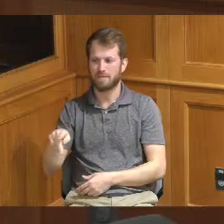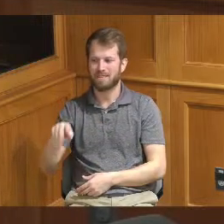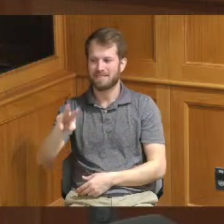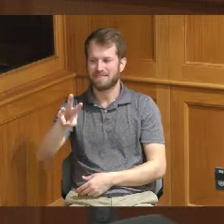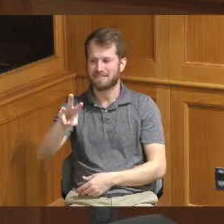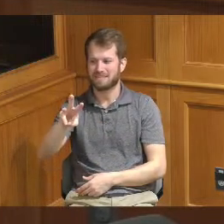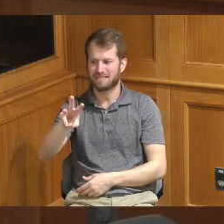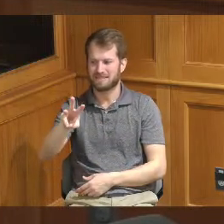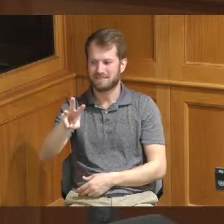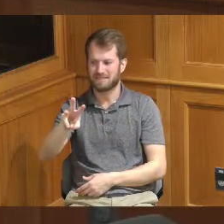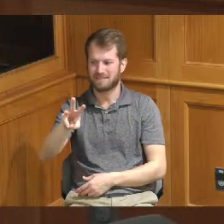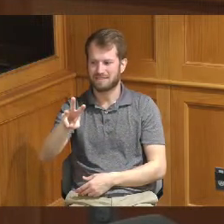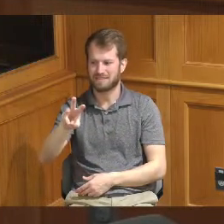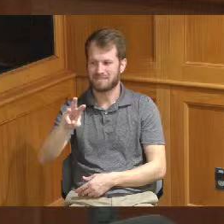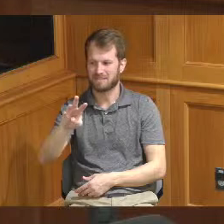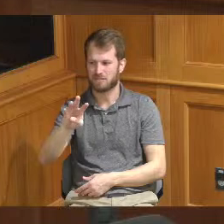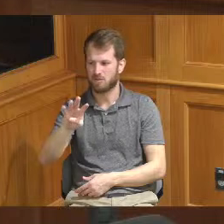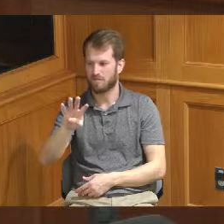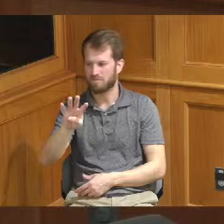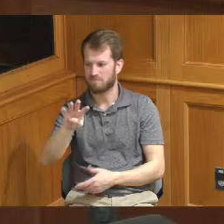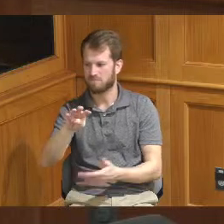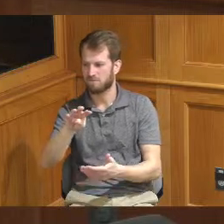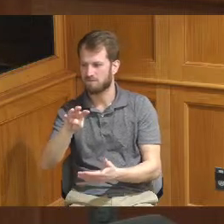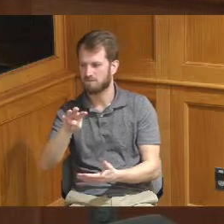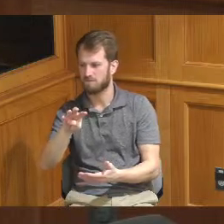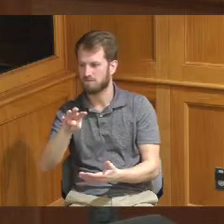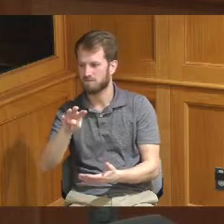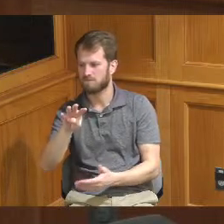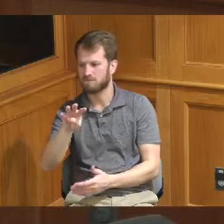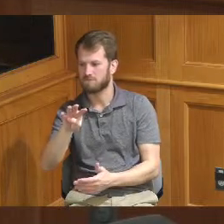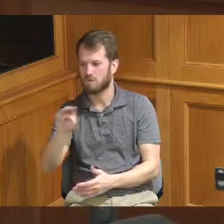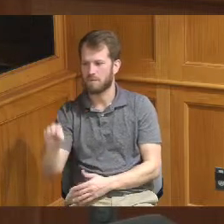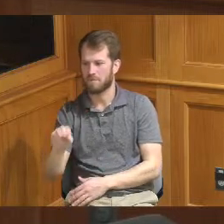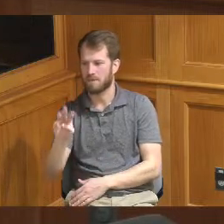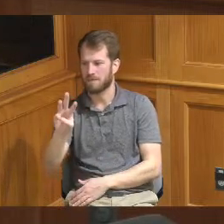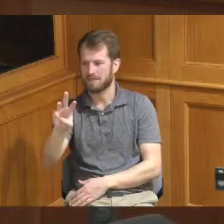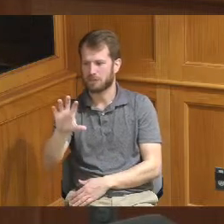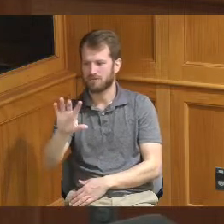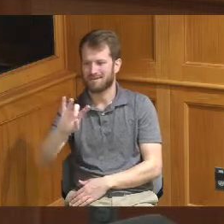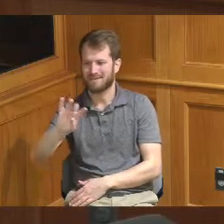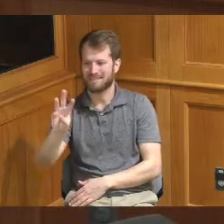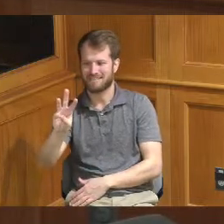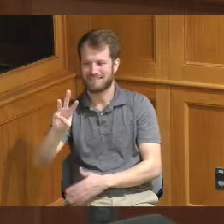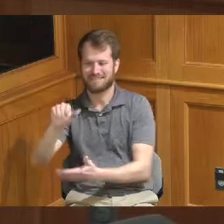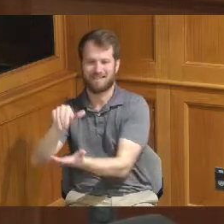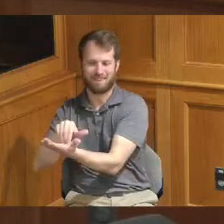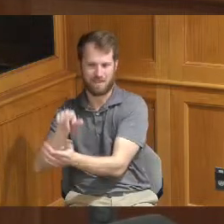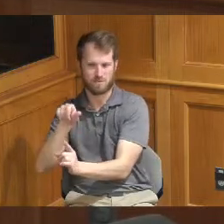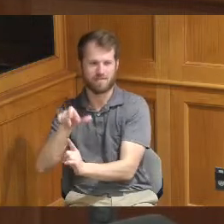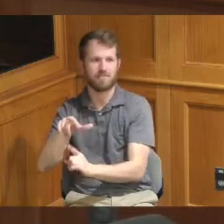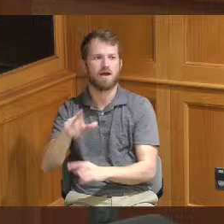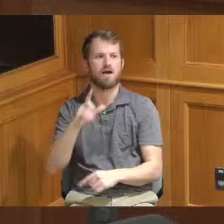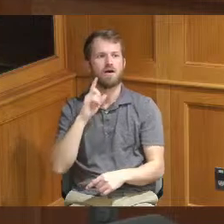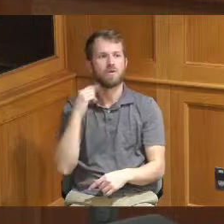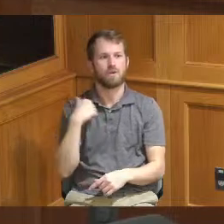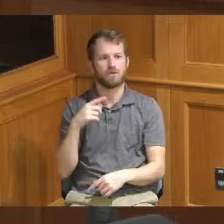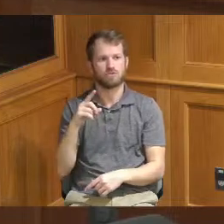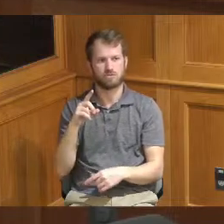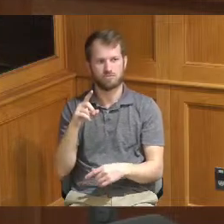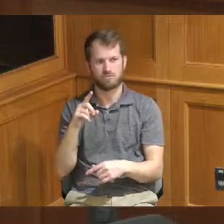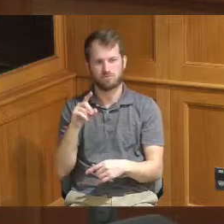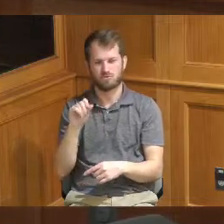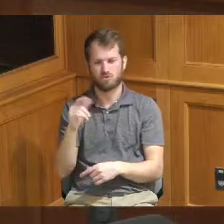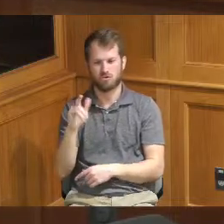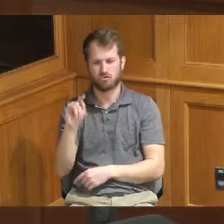$4,686,000. That funding will come out of the Road and Bridge Fund and Permissive Auto. We're doing Dog Trot Road, East Miami